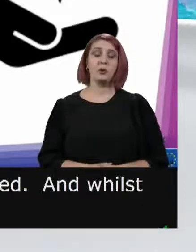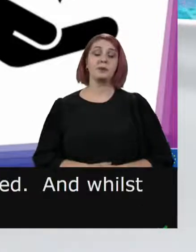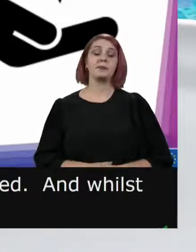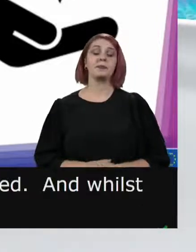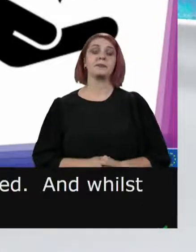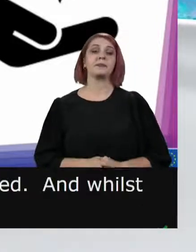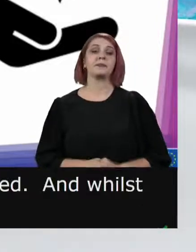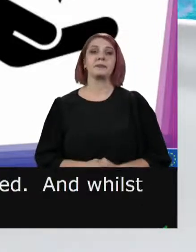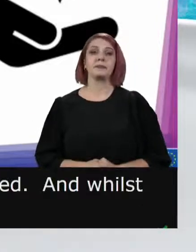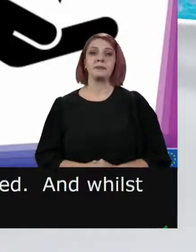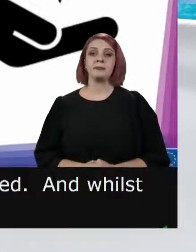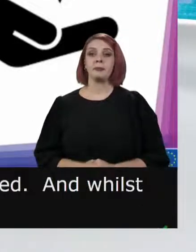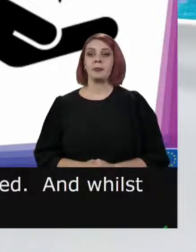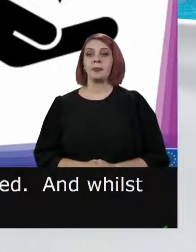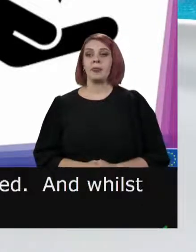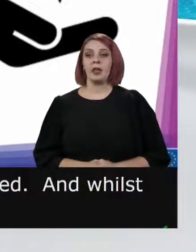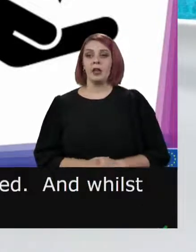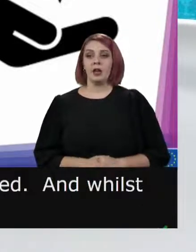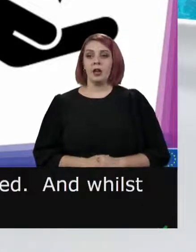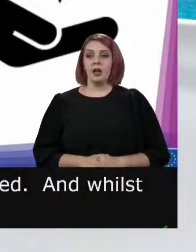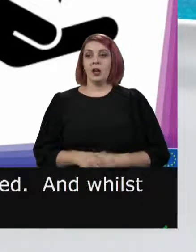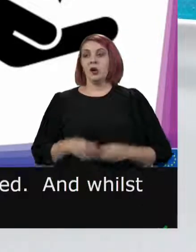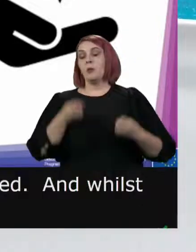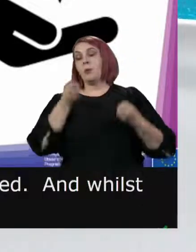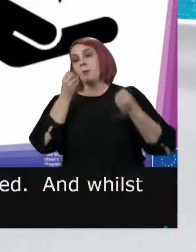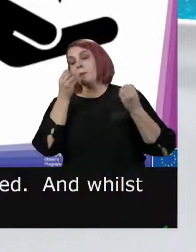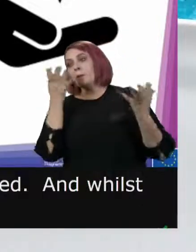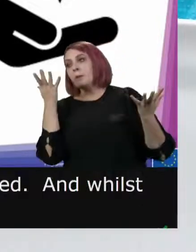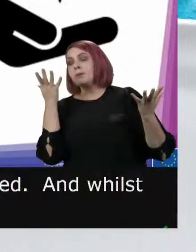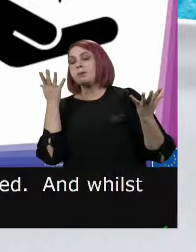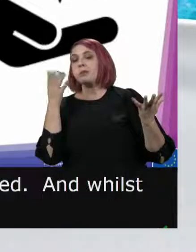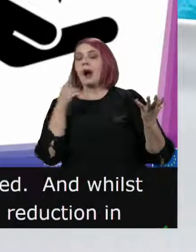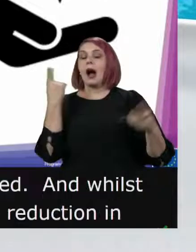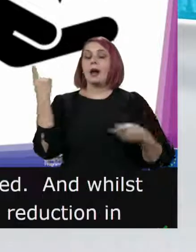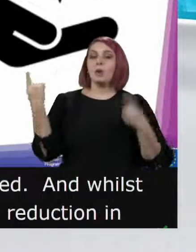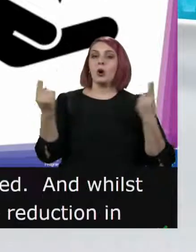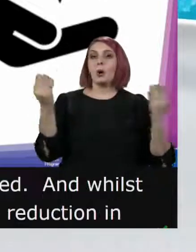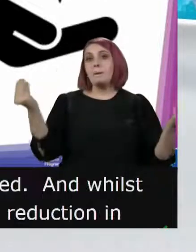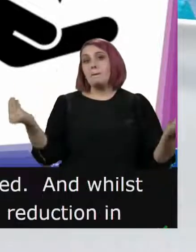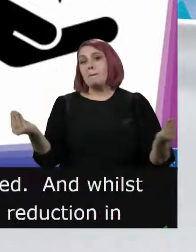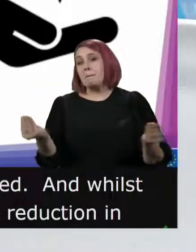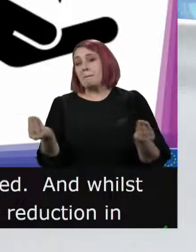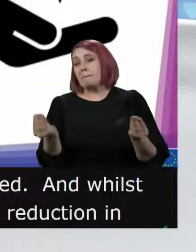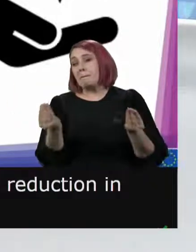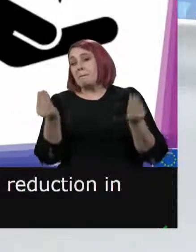reduction in frustration, the underlying challenge and barrier that people faced